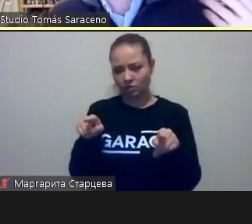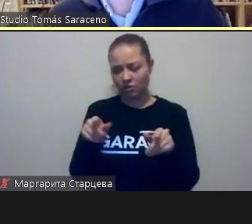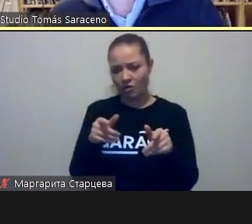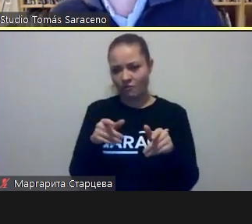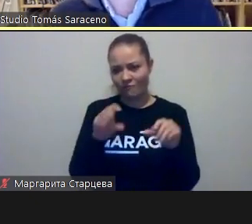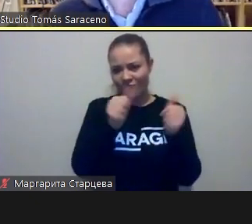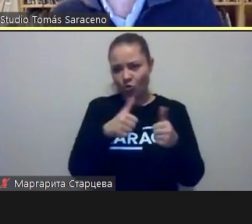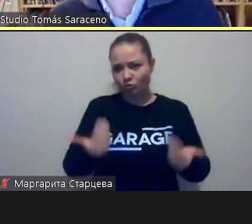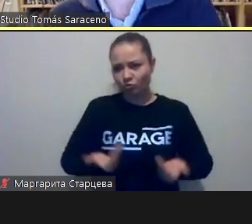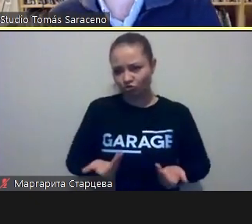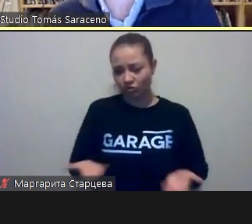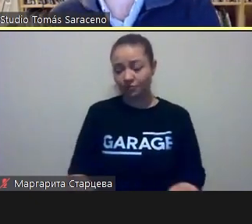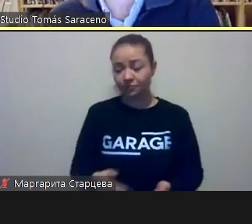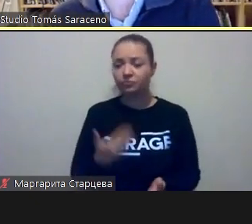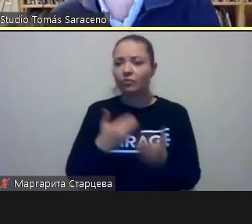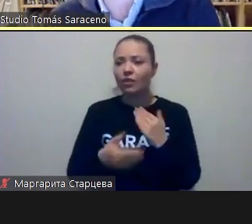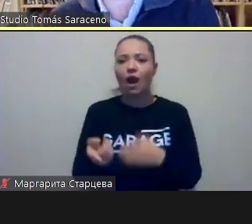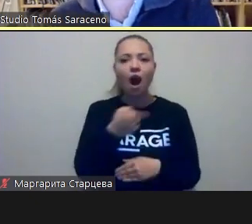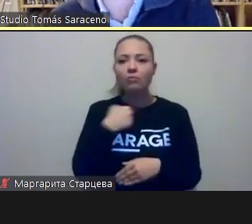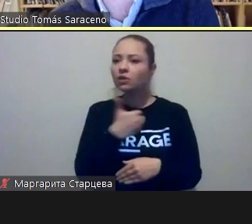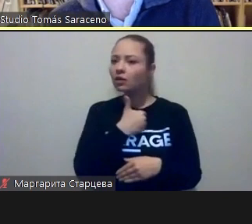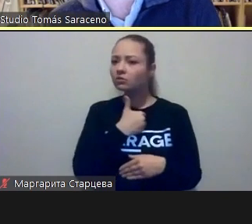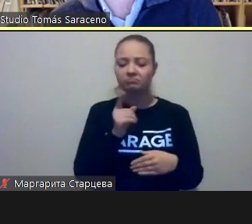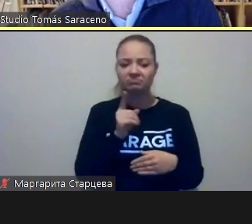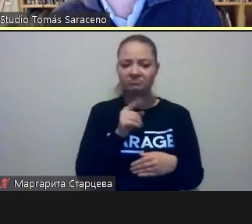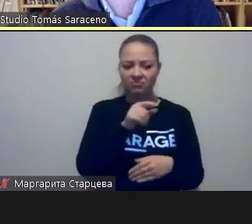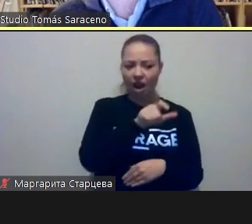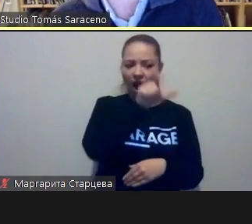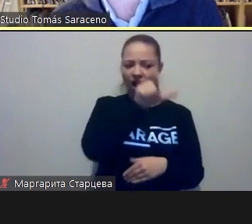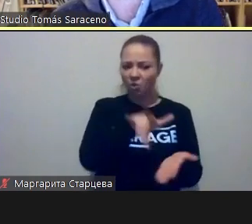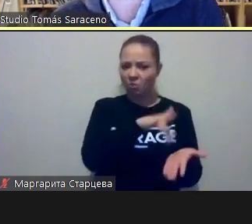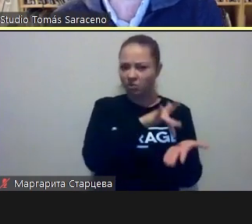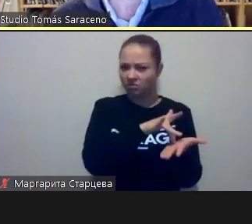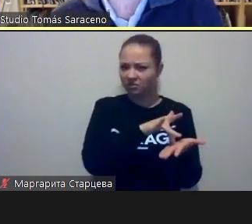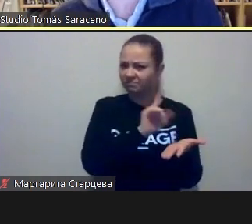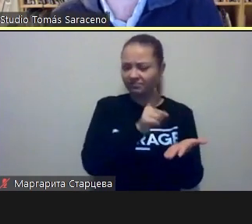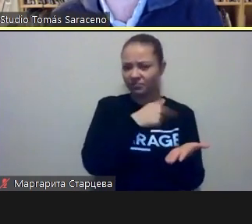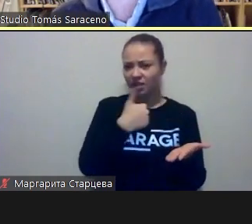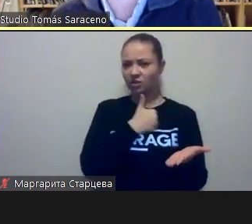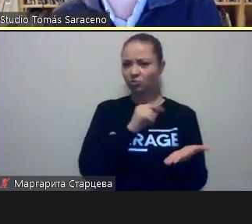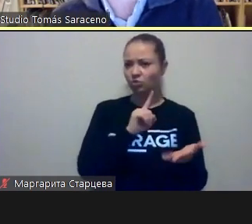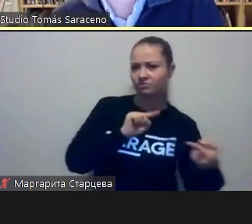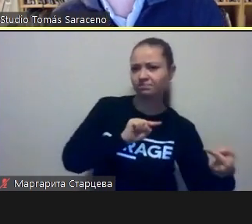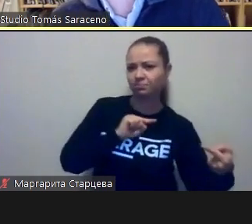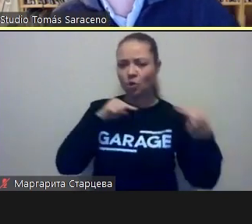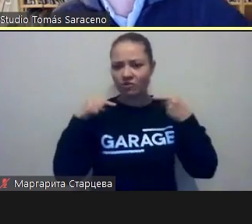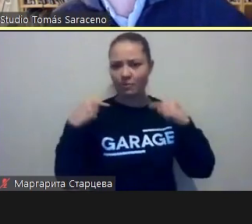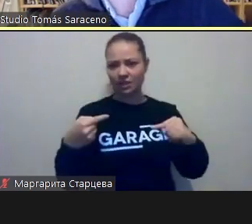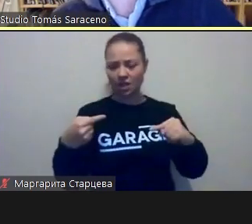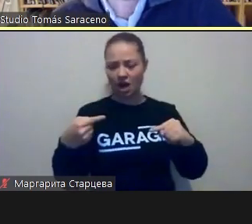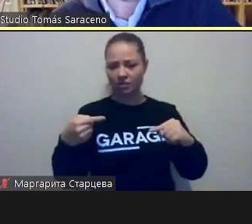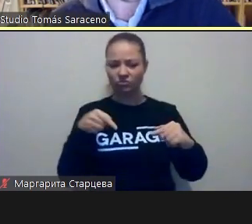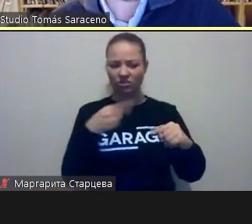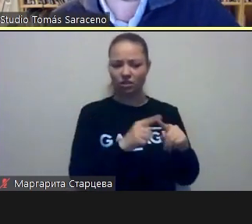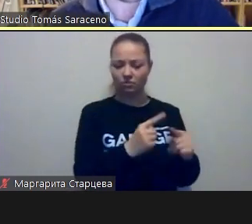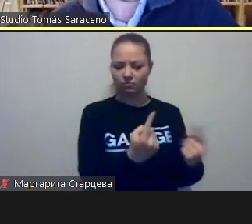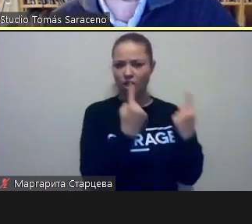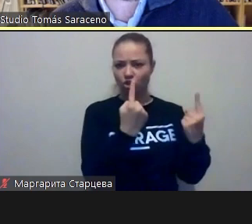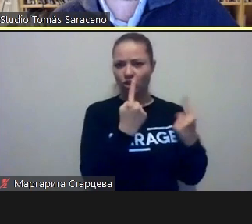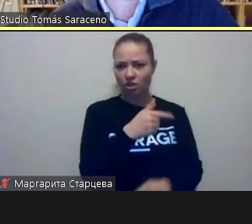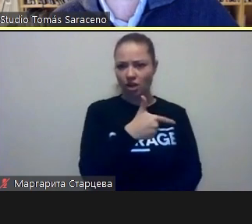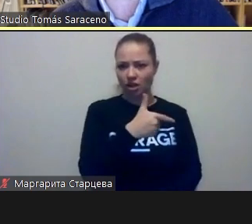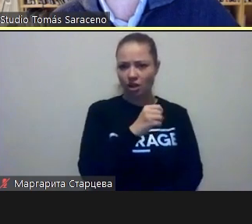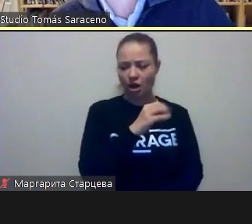say it is a huge geological epochs. We kind of think or thought together with many friends and